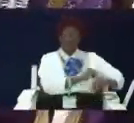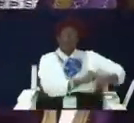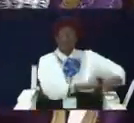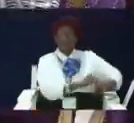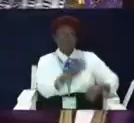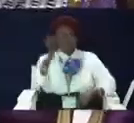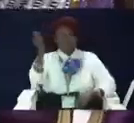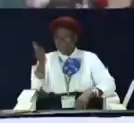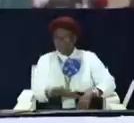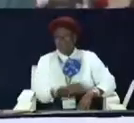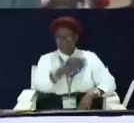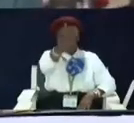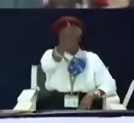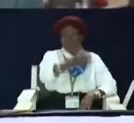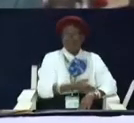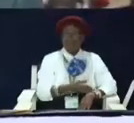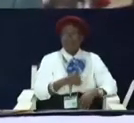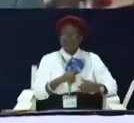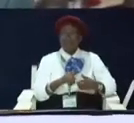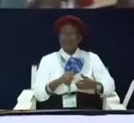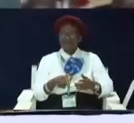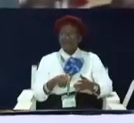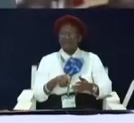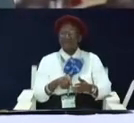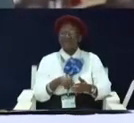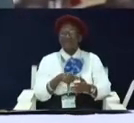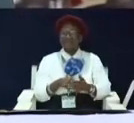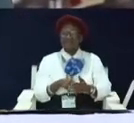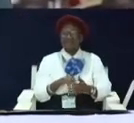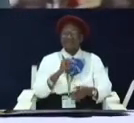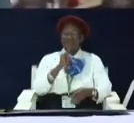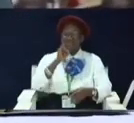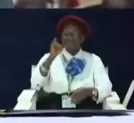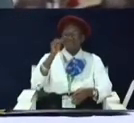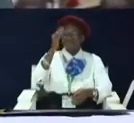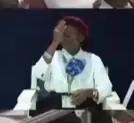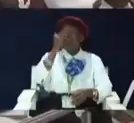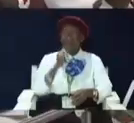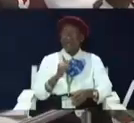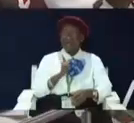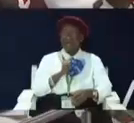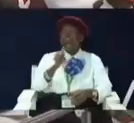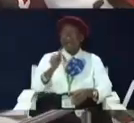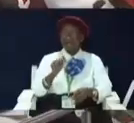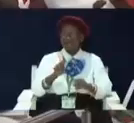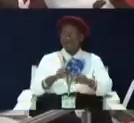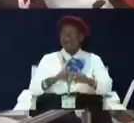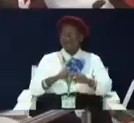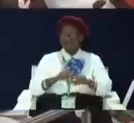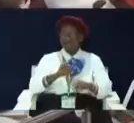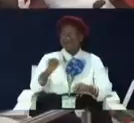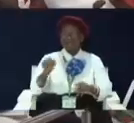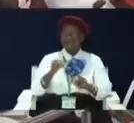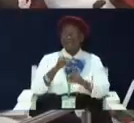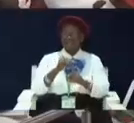Which is why I'm sitting down too, because this is a congregation of chairmen. Nítorí náà lèmi náà fi jókòó